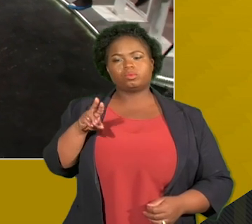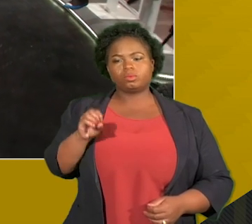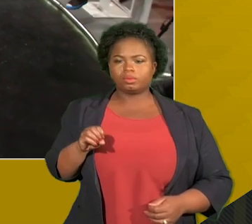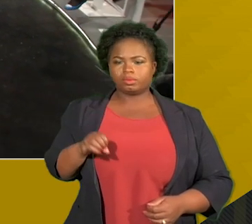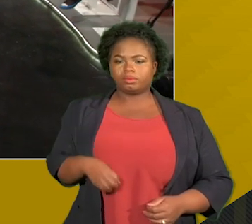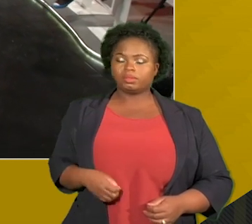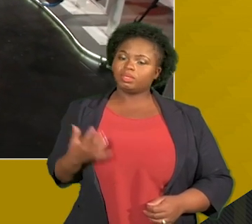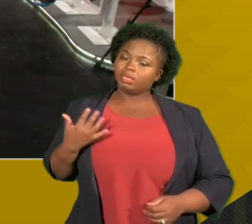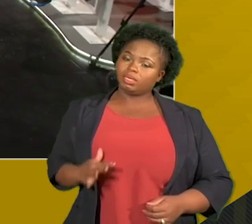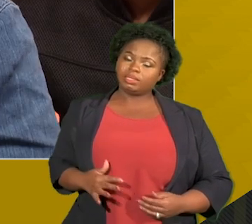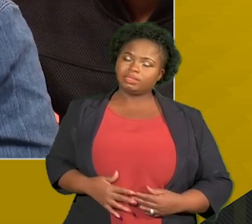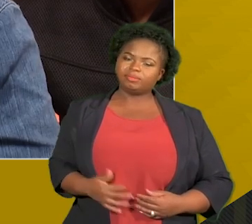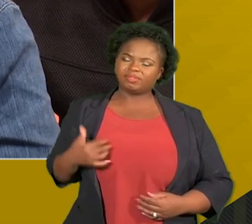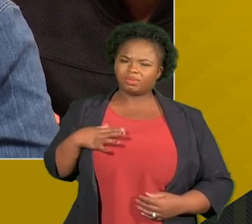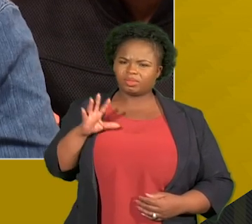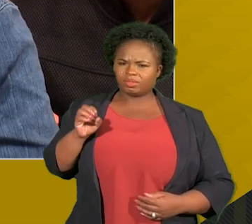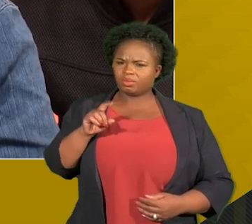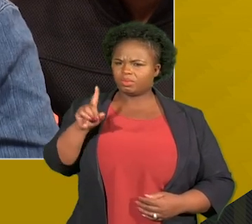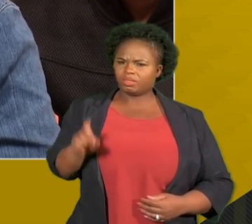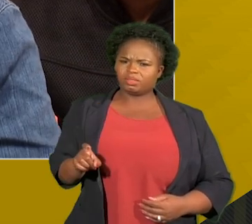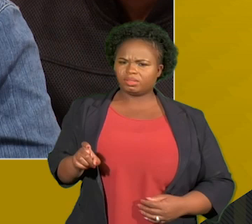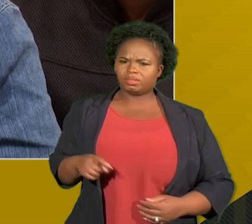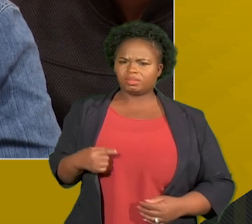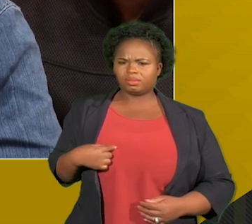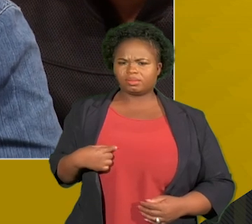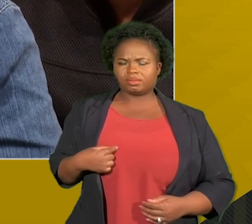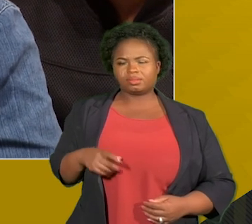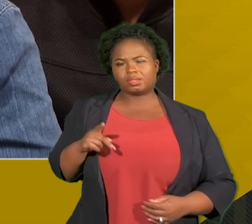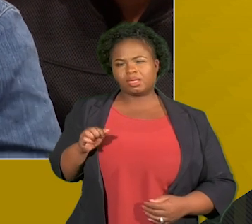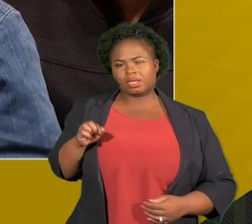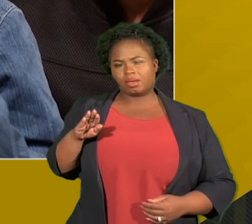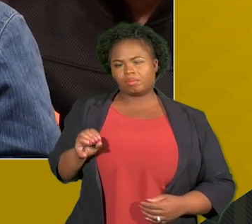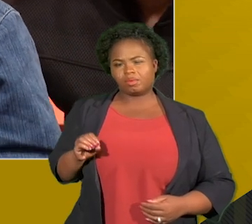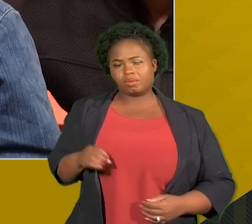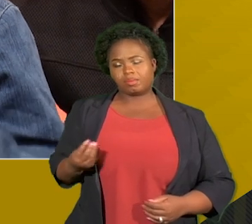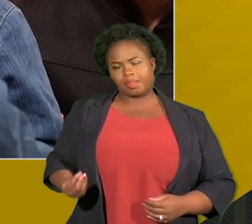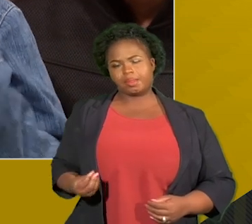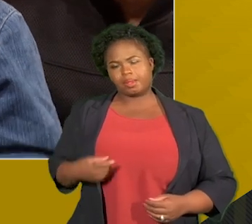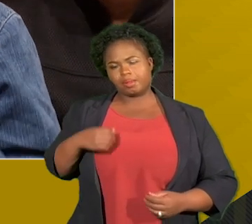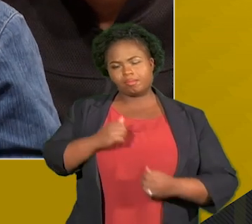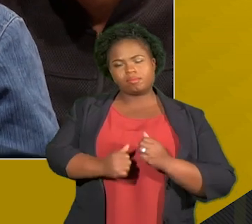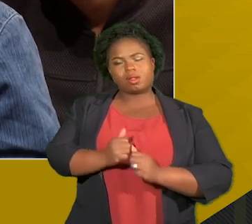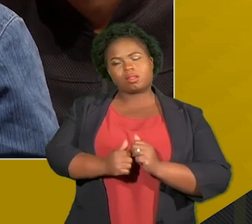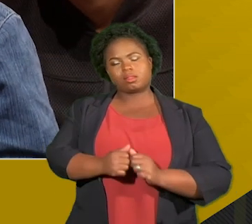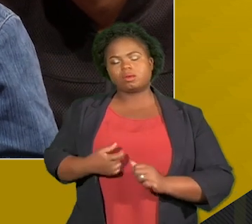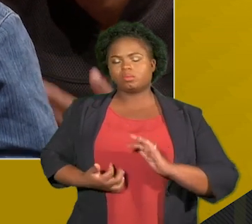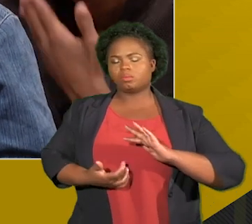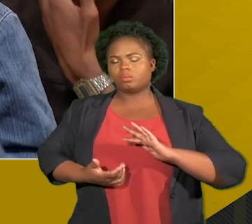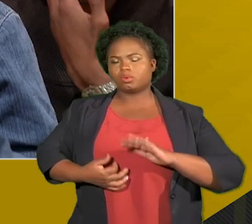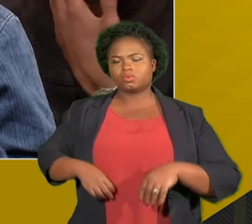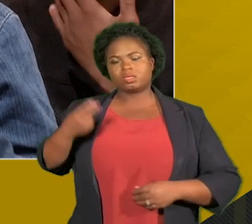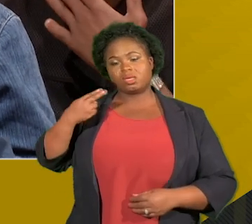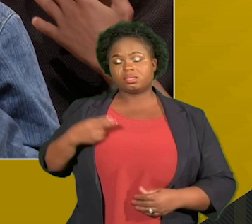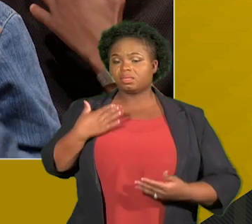Hell, nginombuzo ne nginomntana sekhaya uKarabo ne my little brother u passionate kakhulu ngeart ne